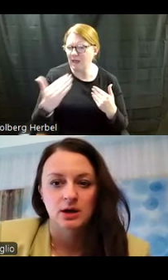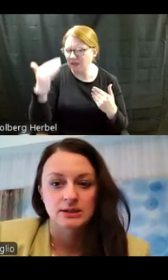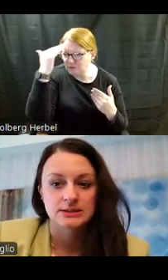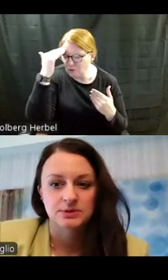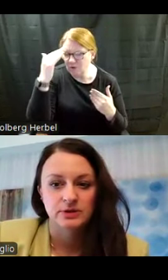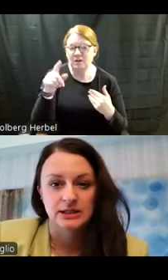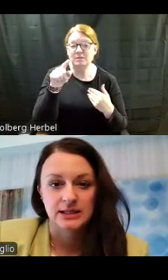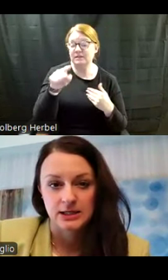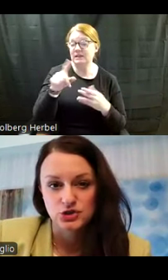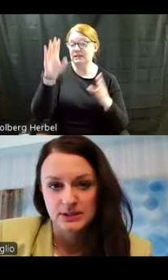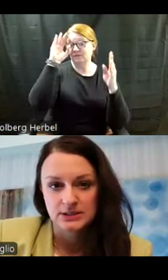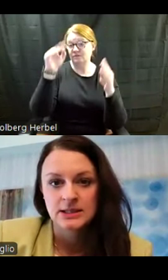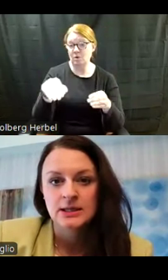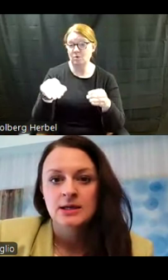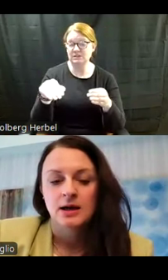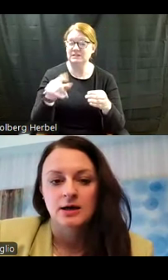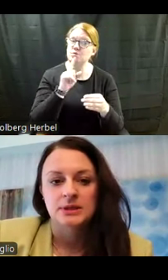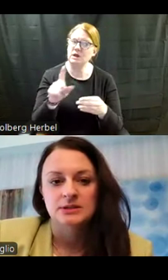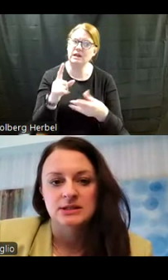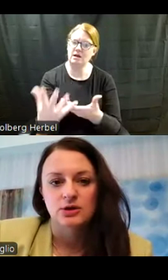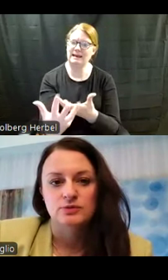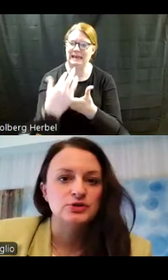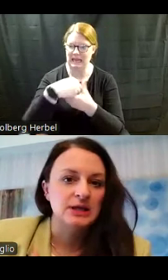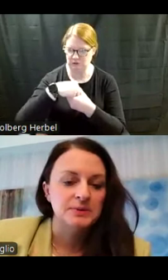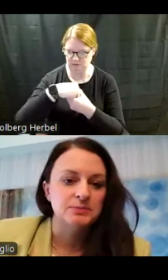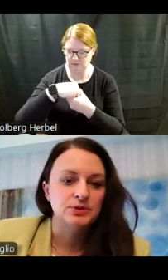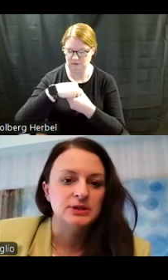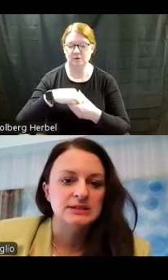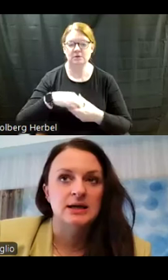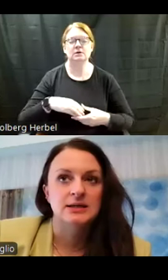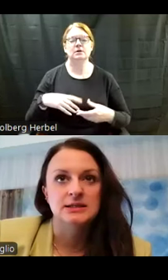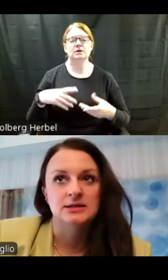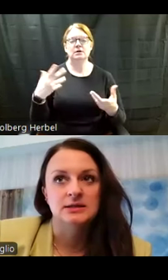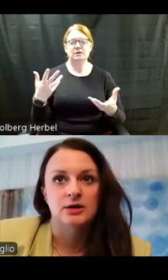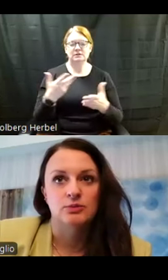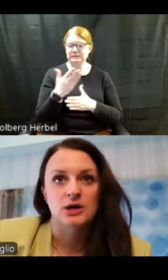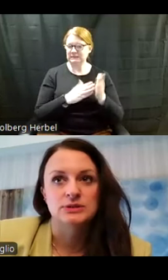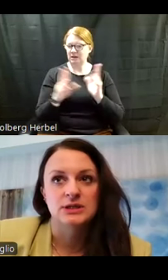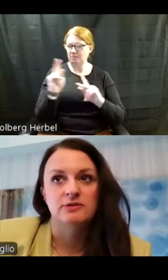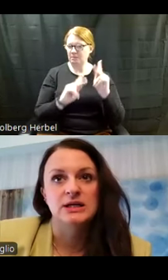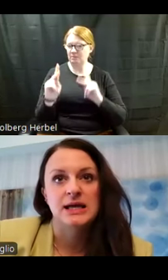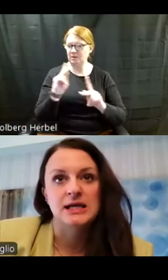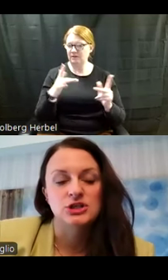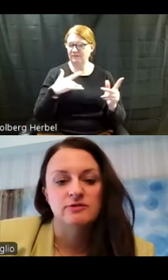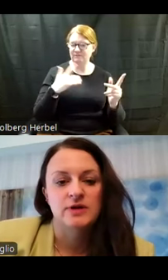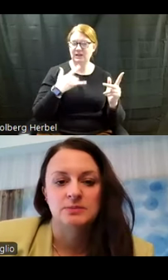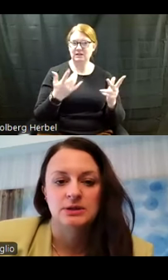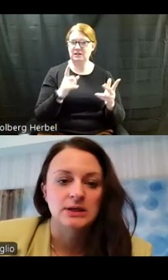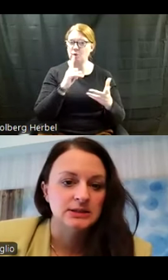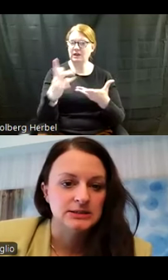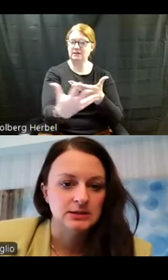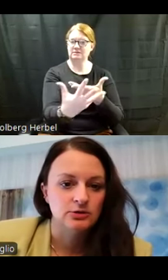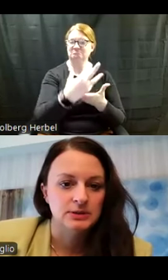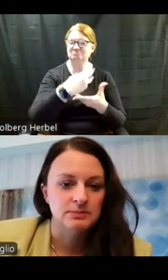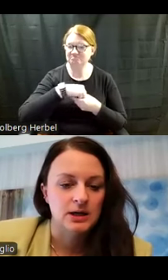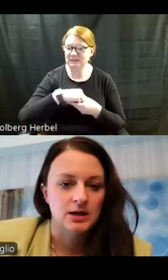the concept of engagement. And so for some people, this idea around kind of engaging the family